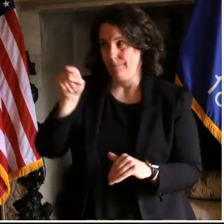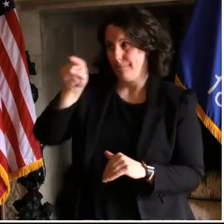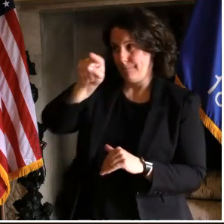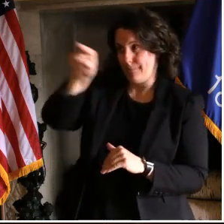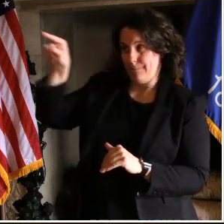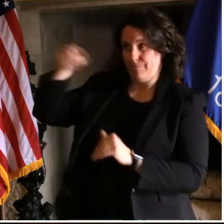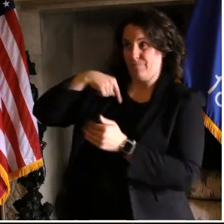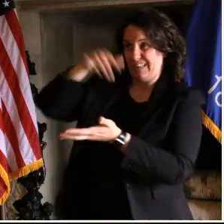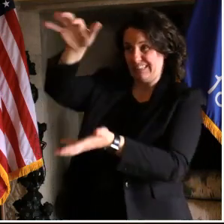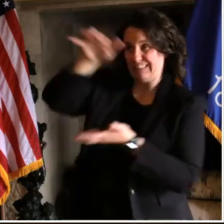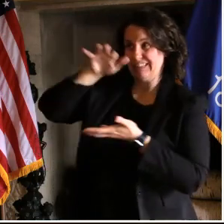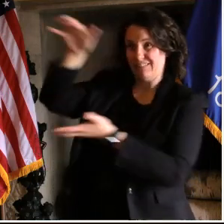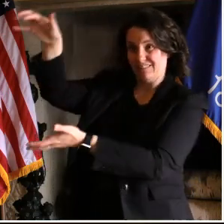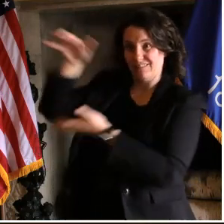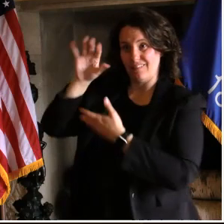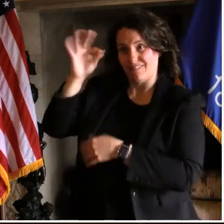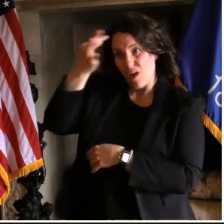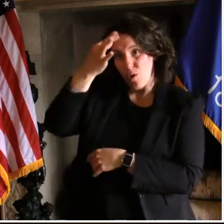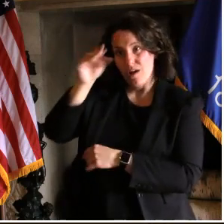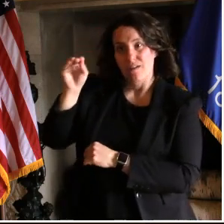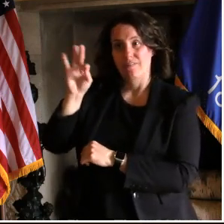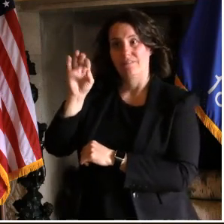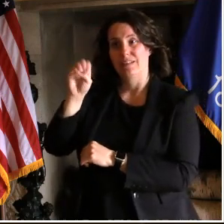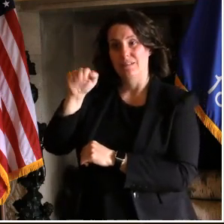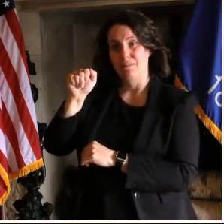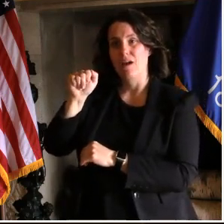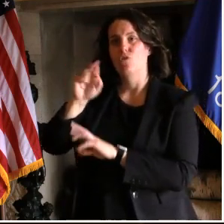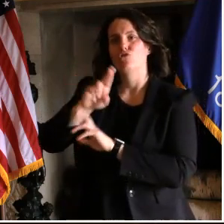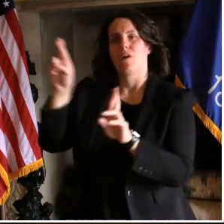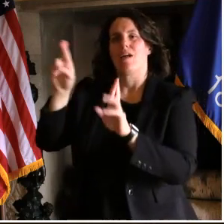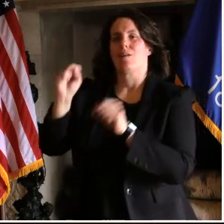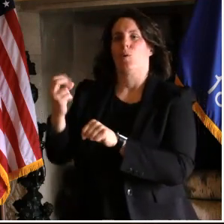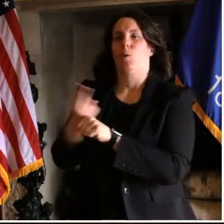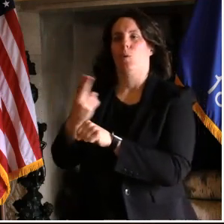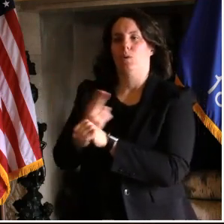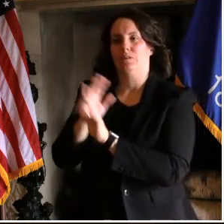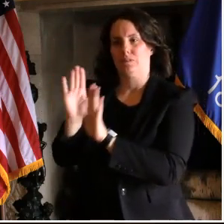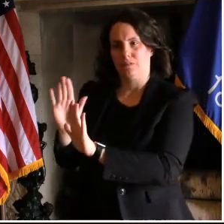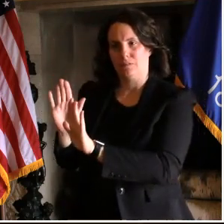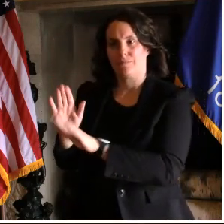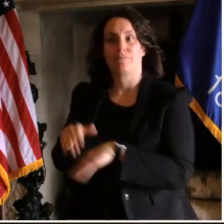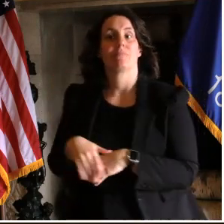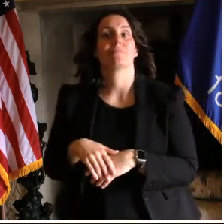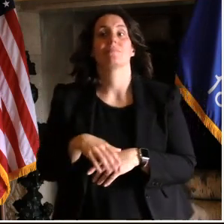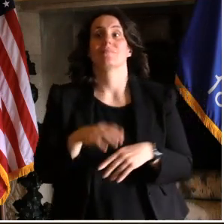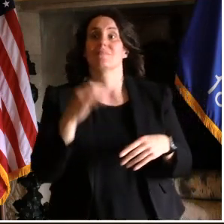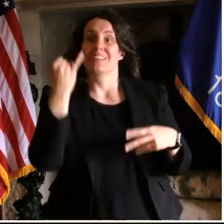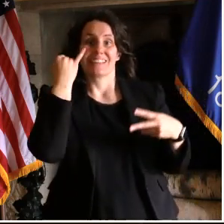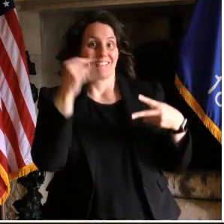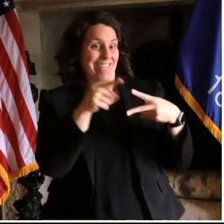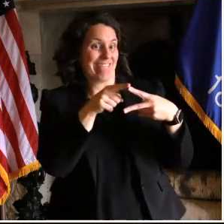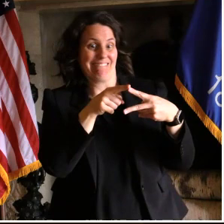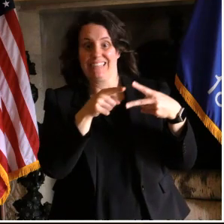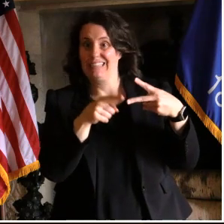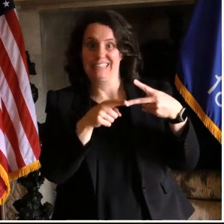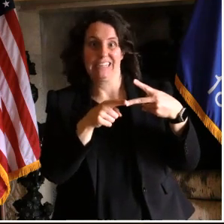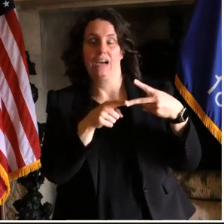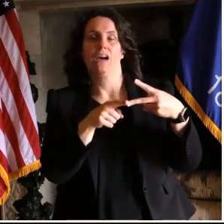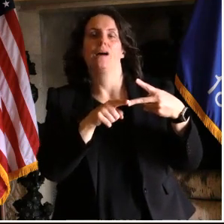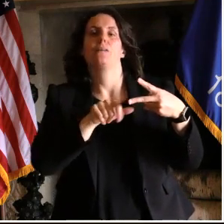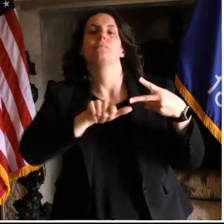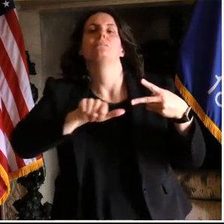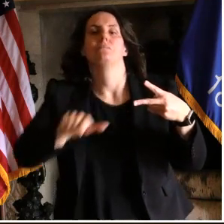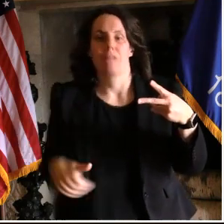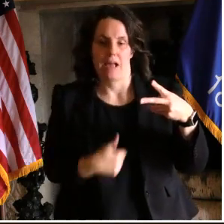disposable masks, but better than nothing is to reuse and use alternate sources. So we're open to that, but we're considering